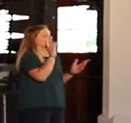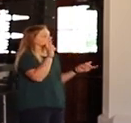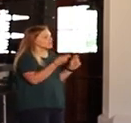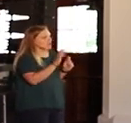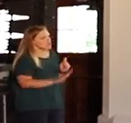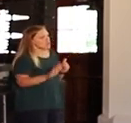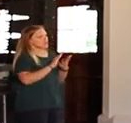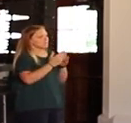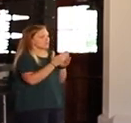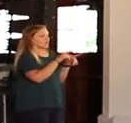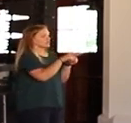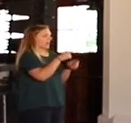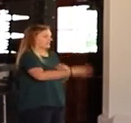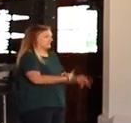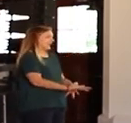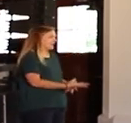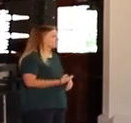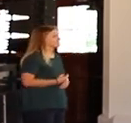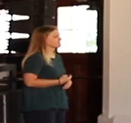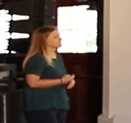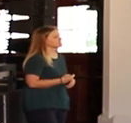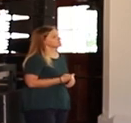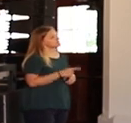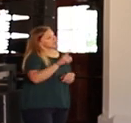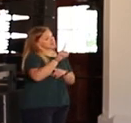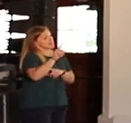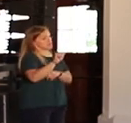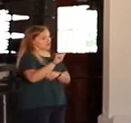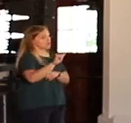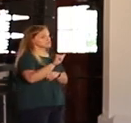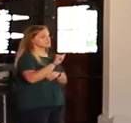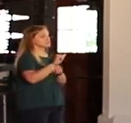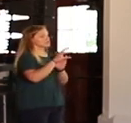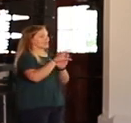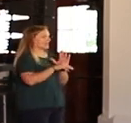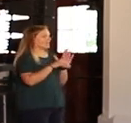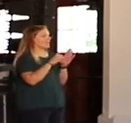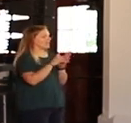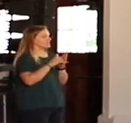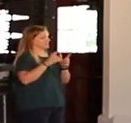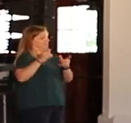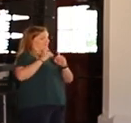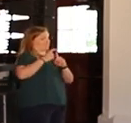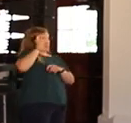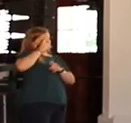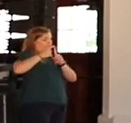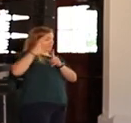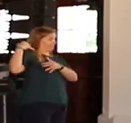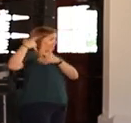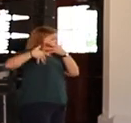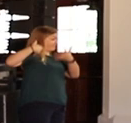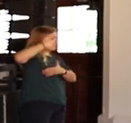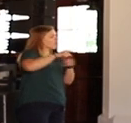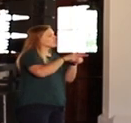your community and society. So liberal arts is a curriculum, is a gift of wisdom from the ages, and it's also the